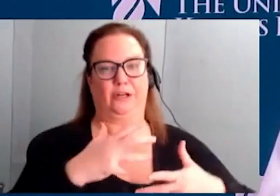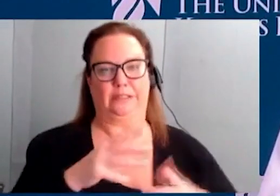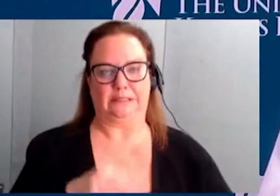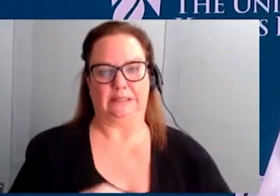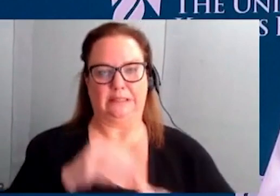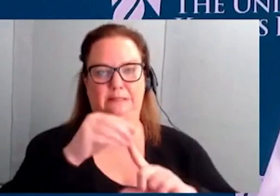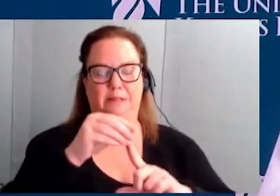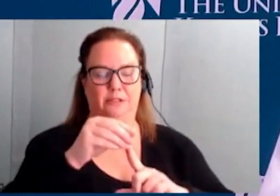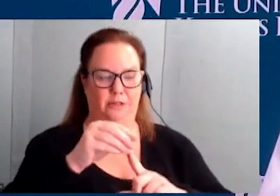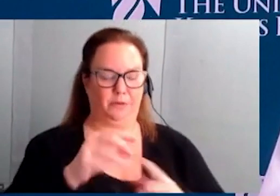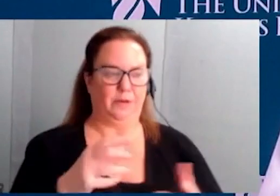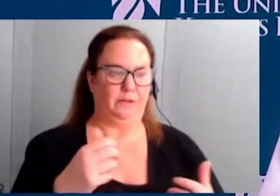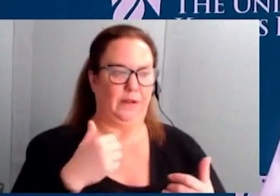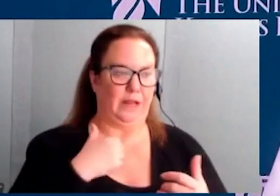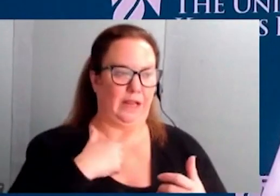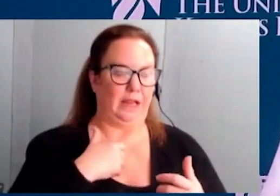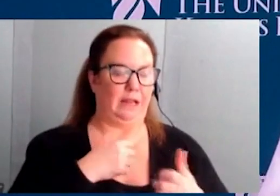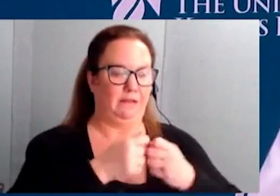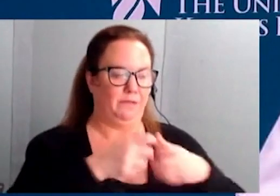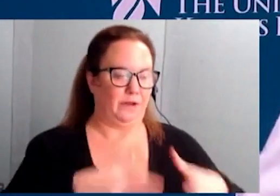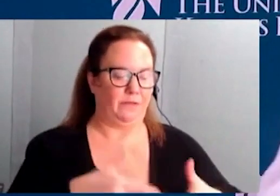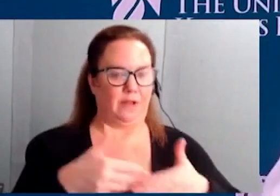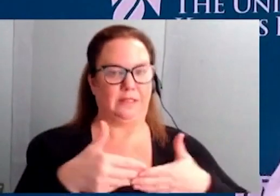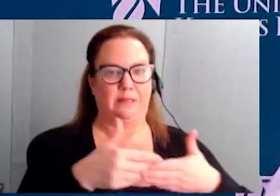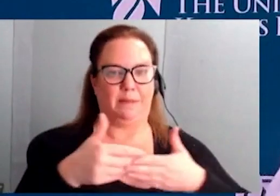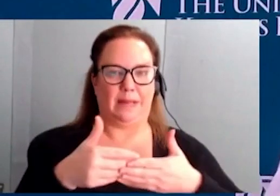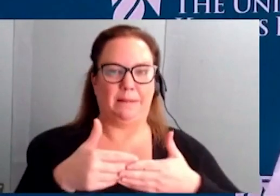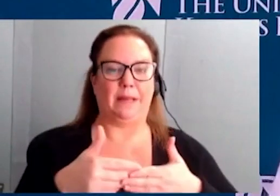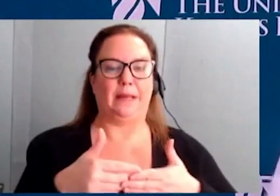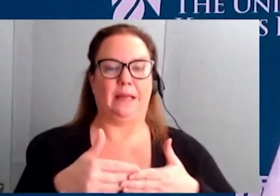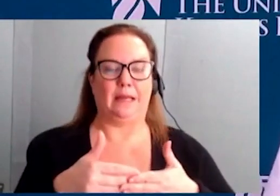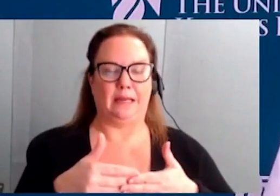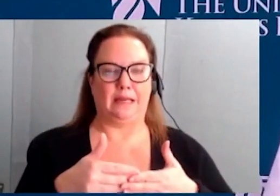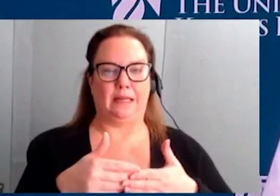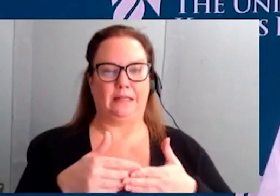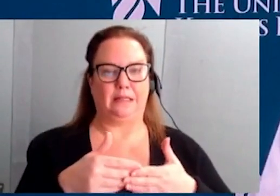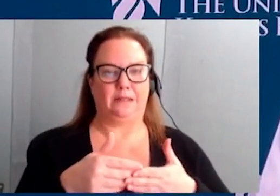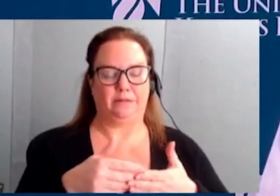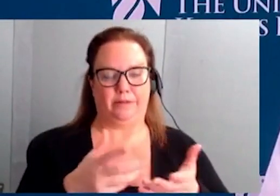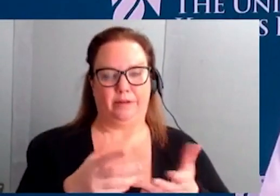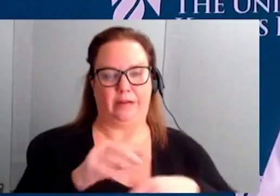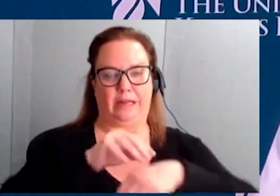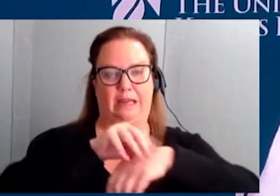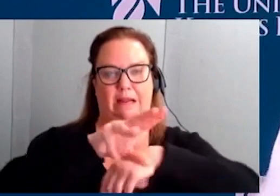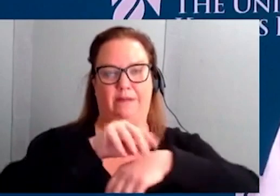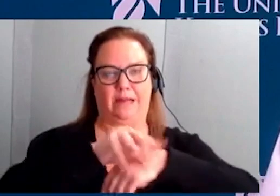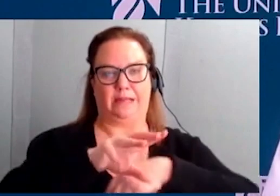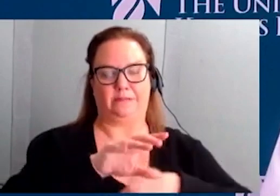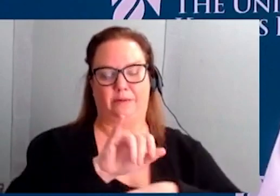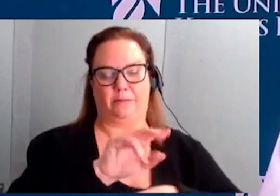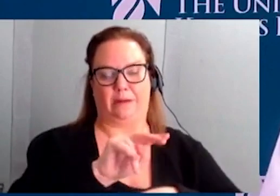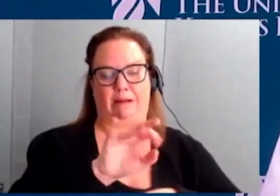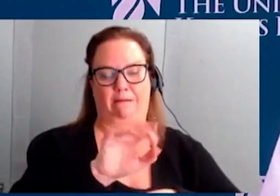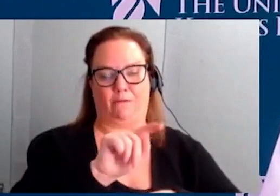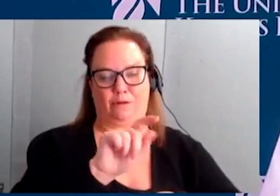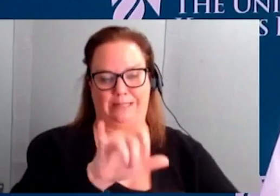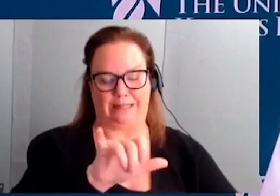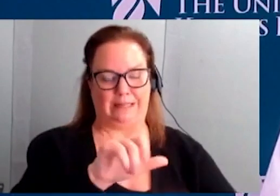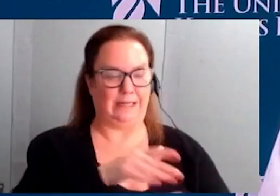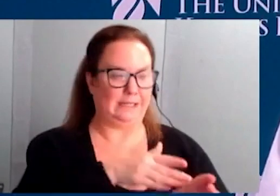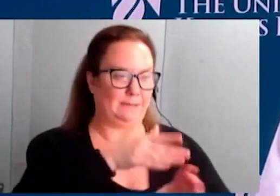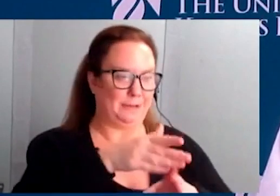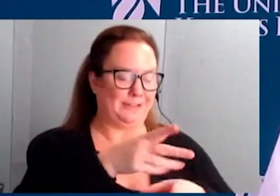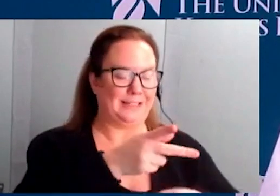you've had prior losses. And then you're getting advice from your reproductive specialist that's helping take care of